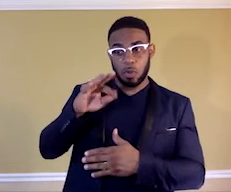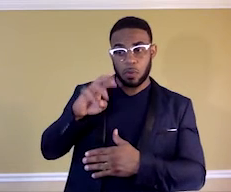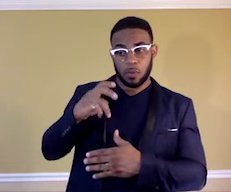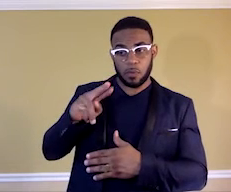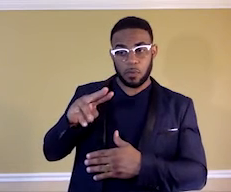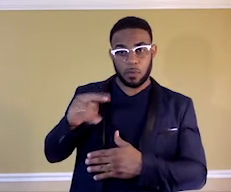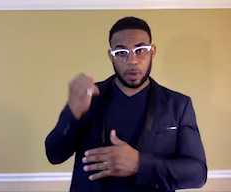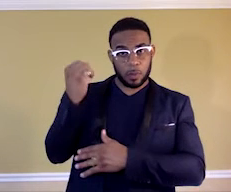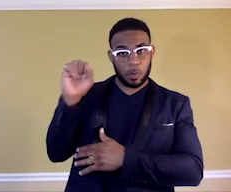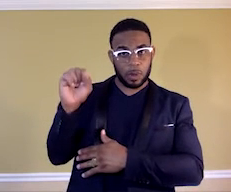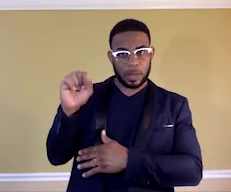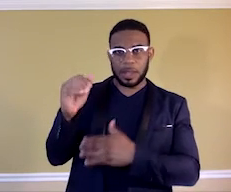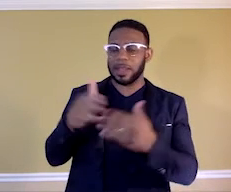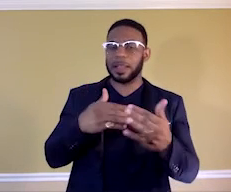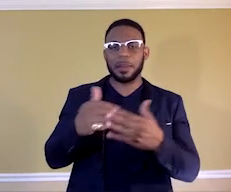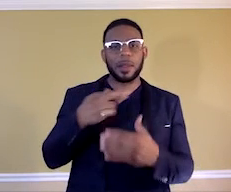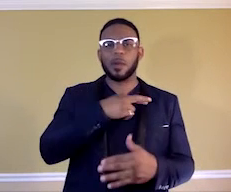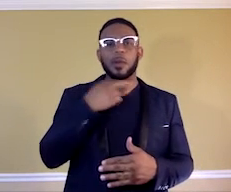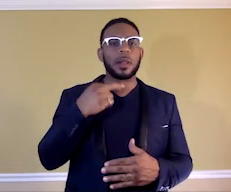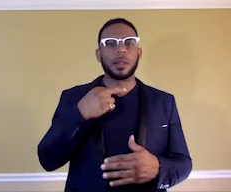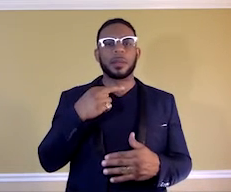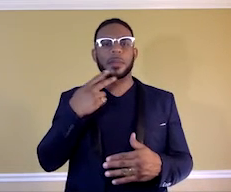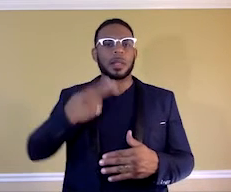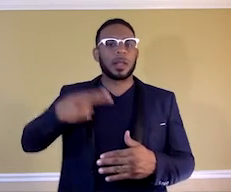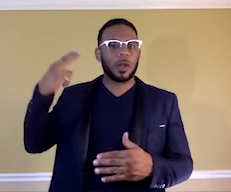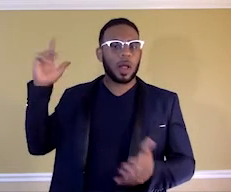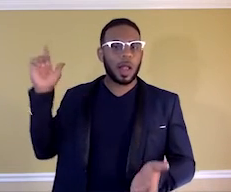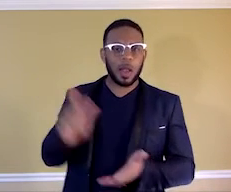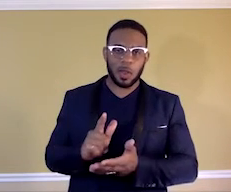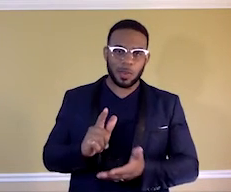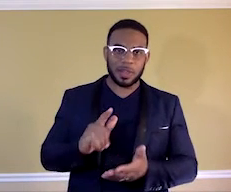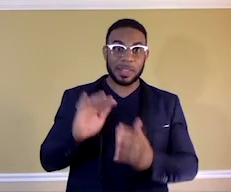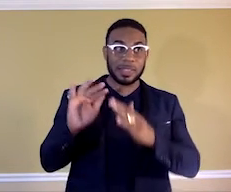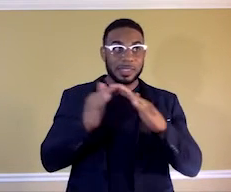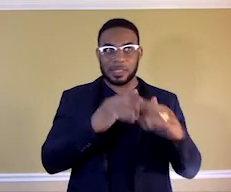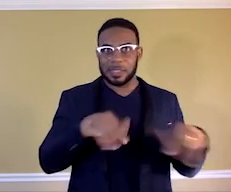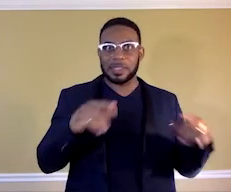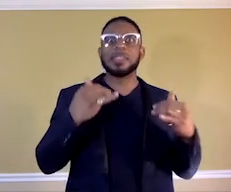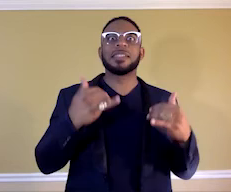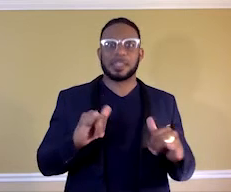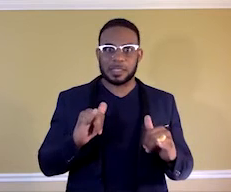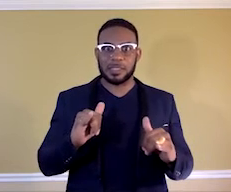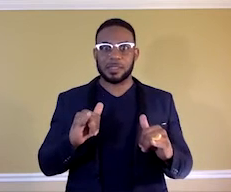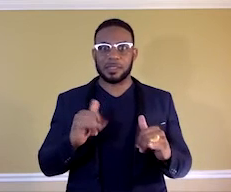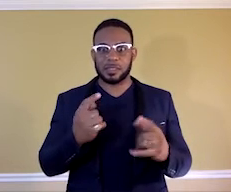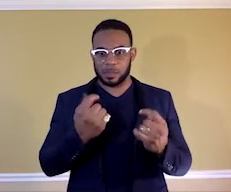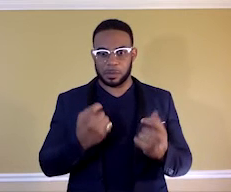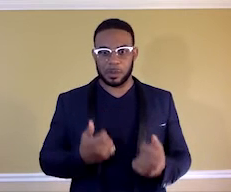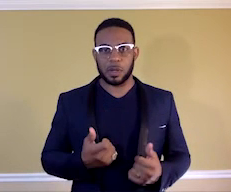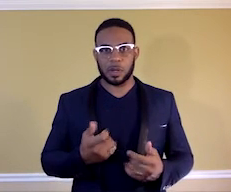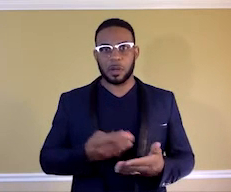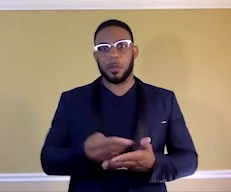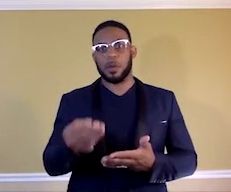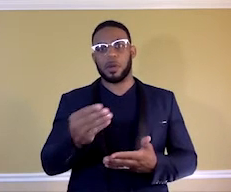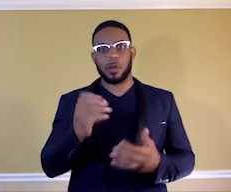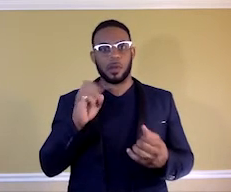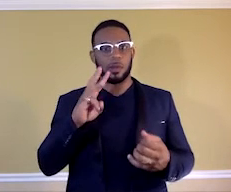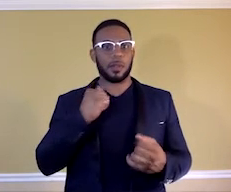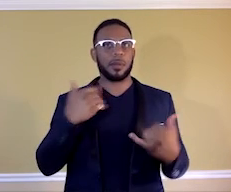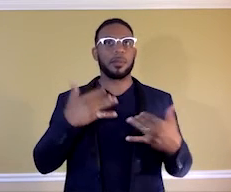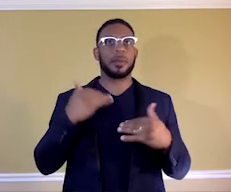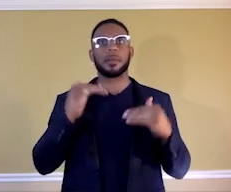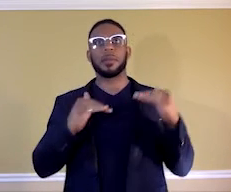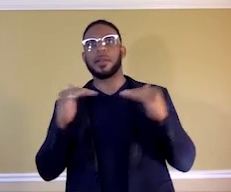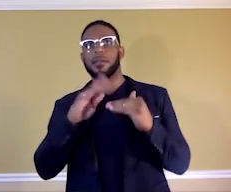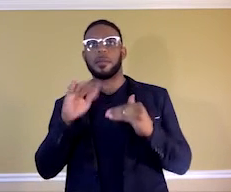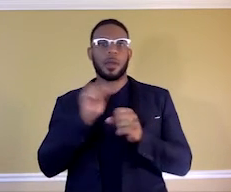protest. Despite these risks being at a historic low, the city still purchased the software because their fears were being leveraged